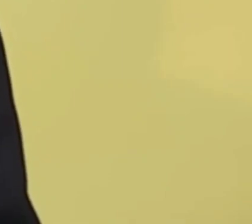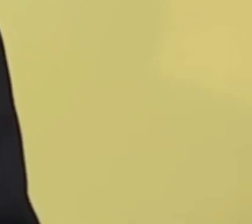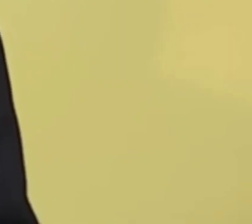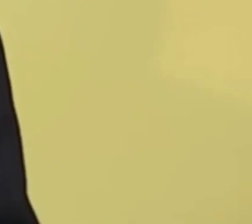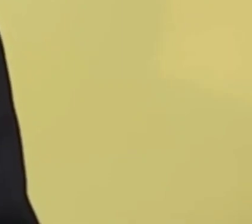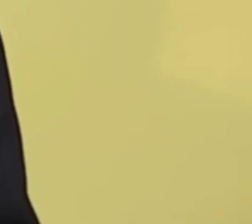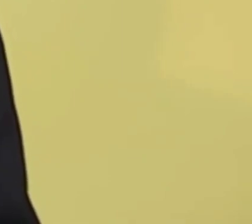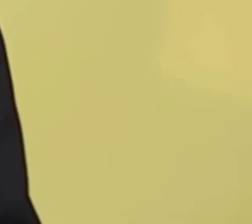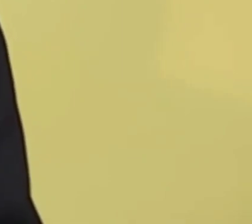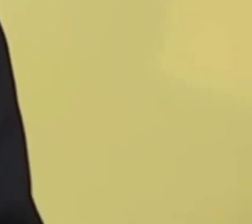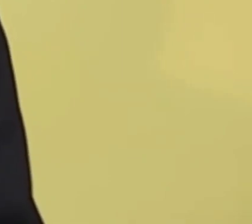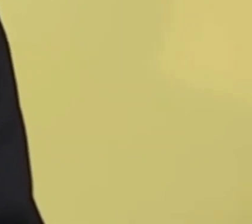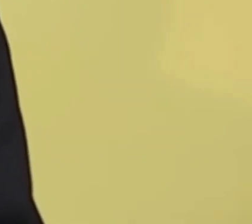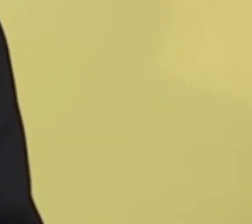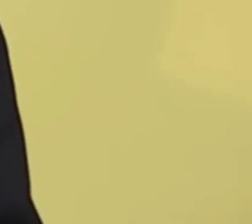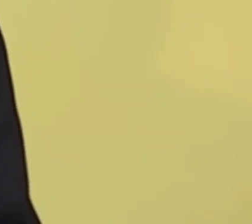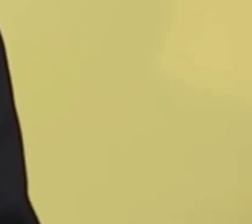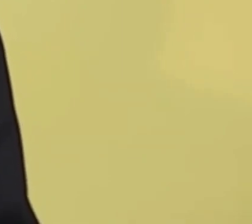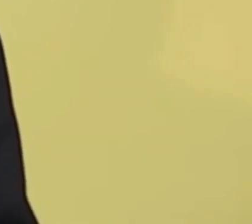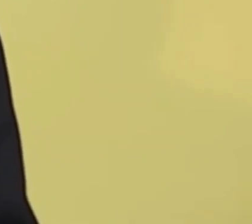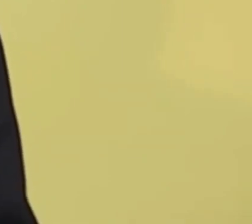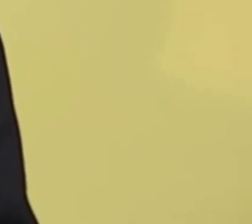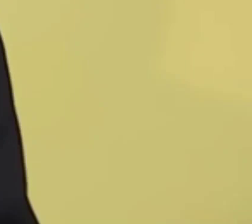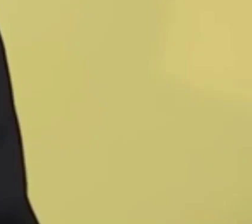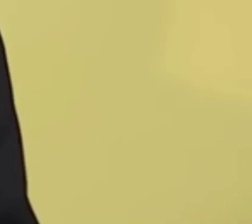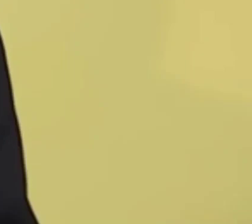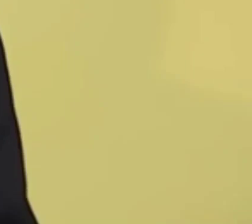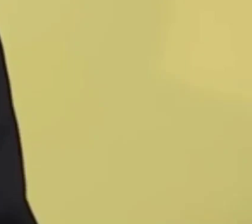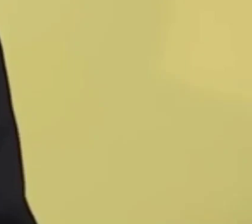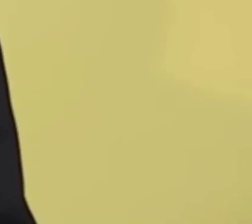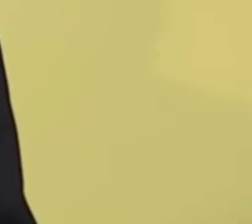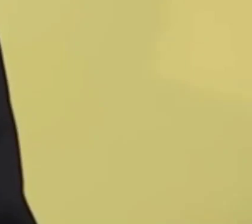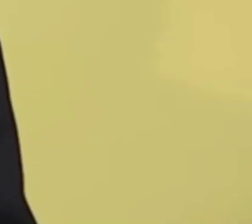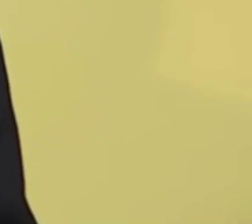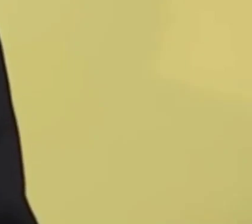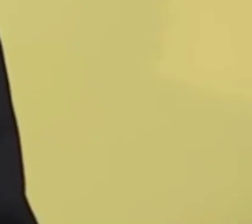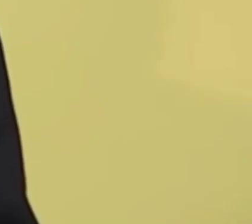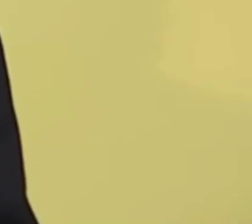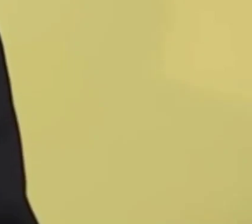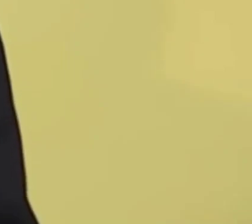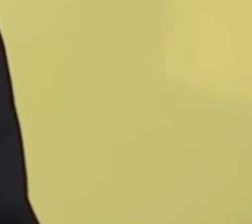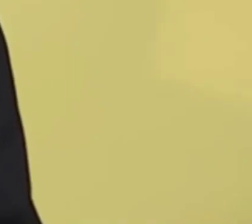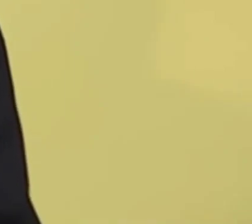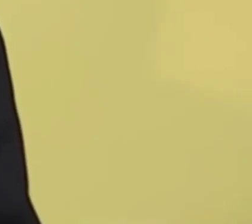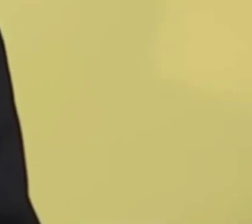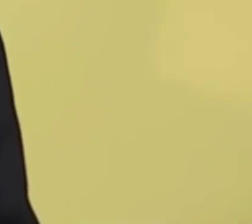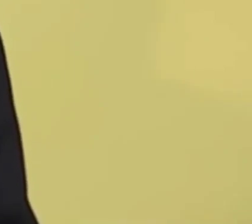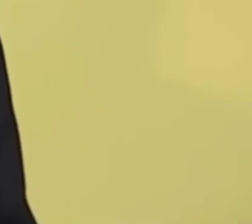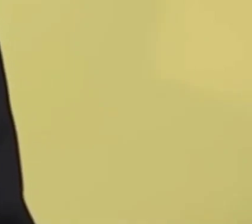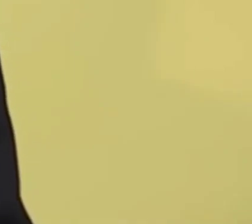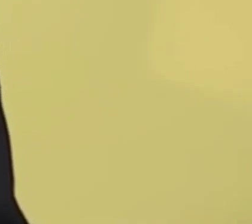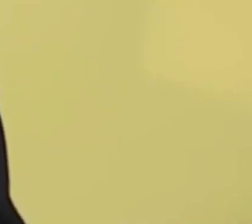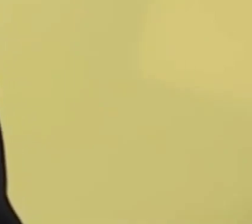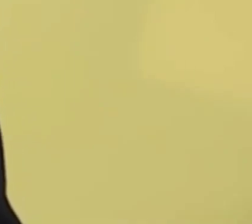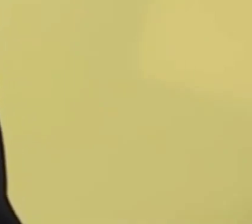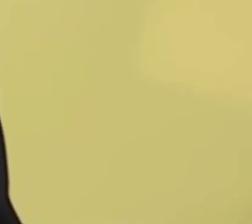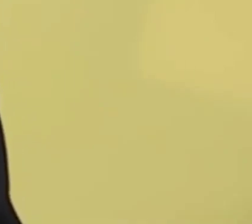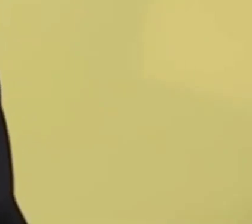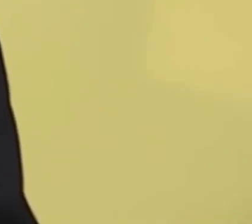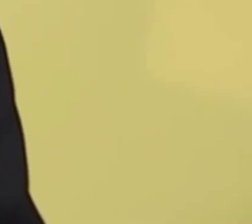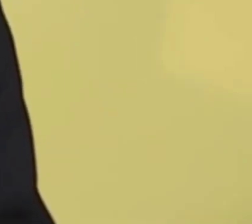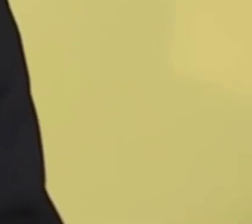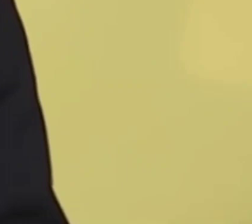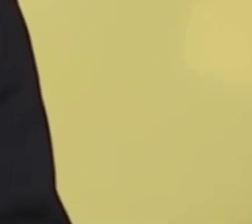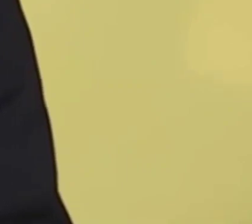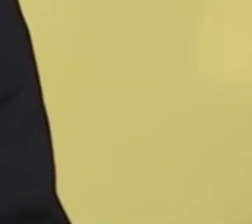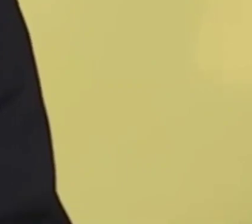more than 30 heads of states and government from across our continent will be attending the summit at our invitation